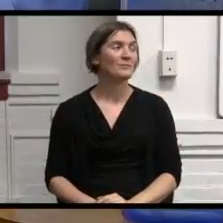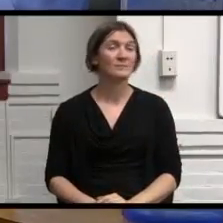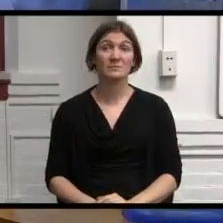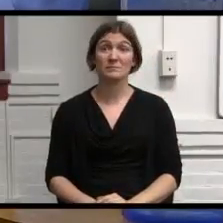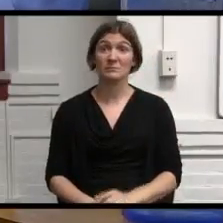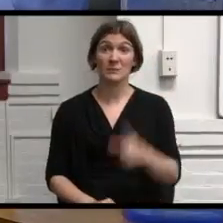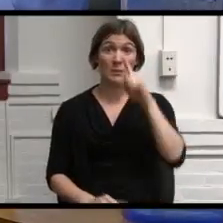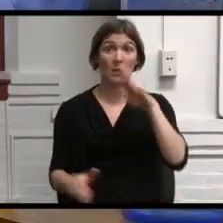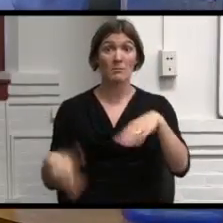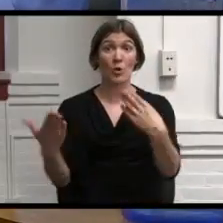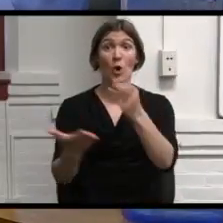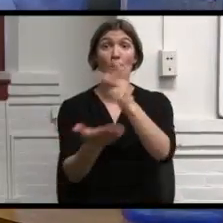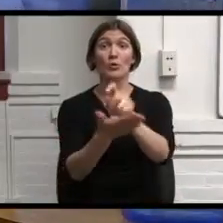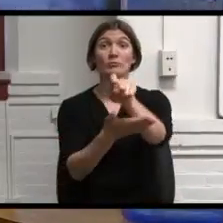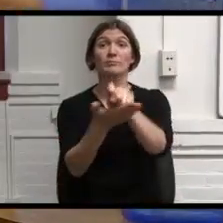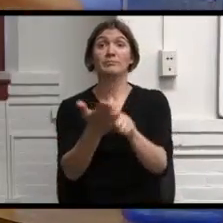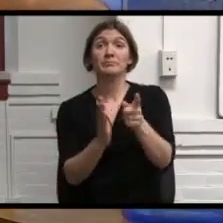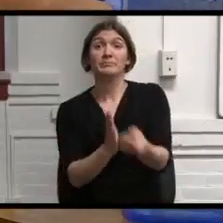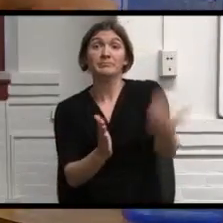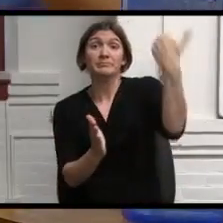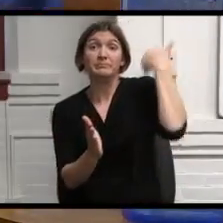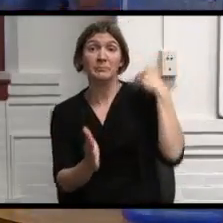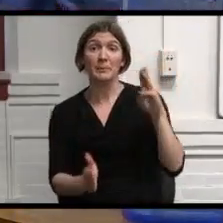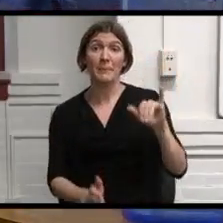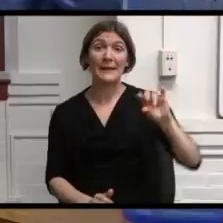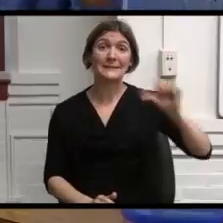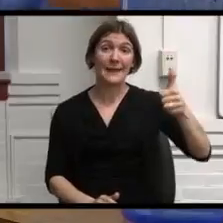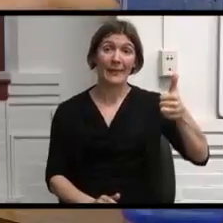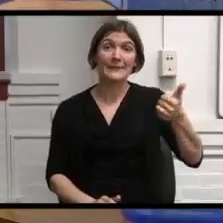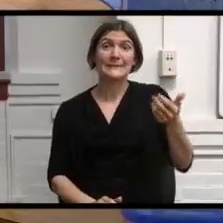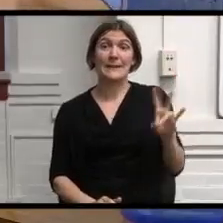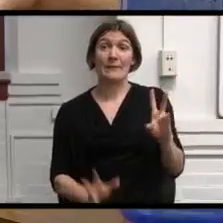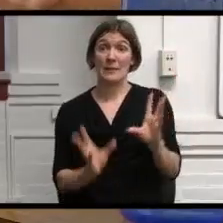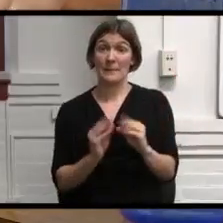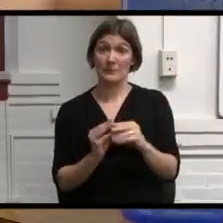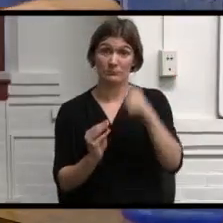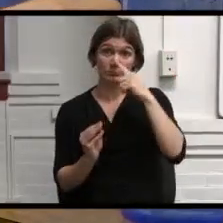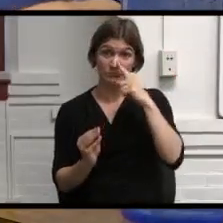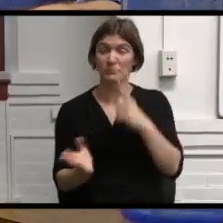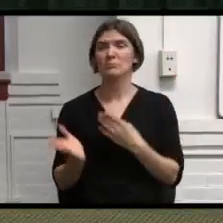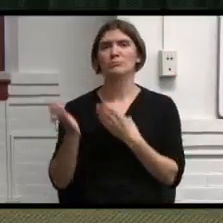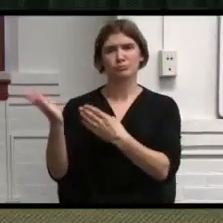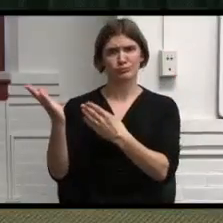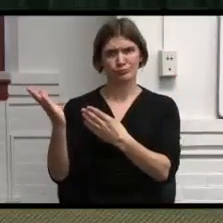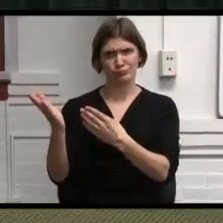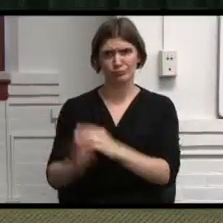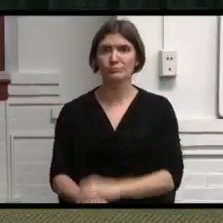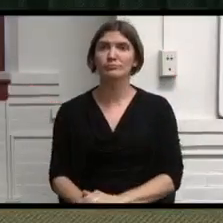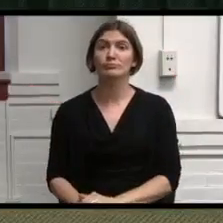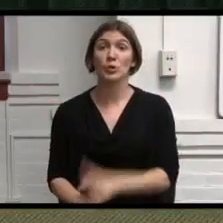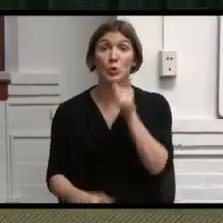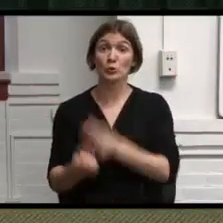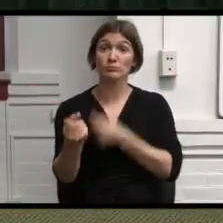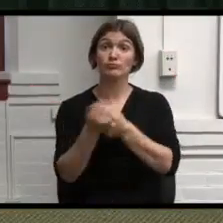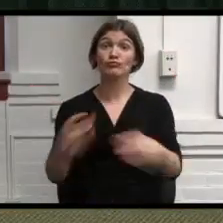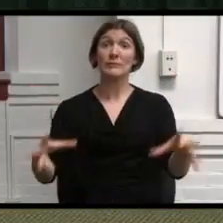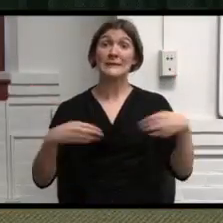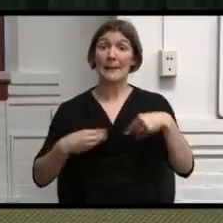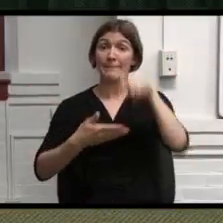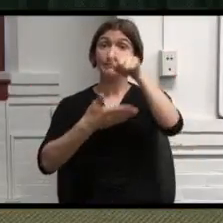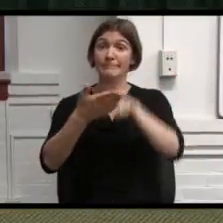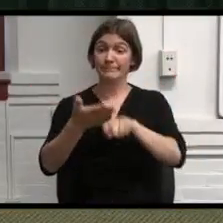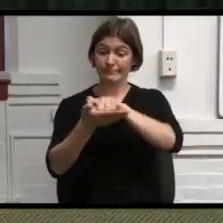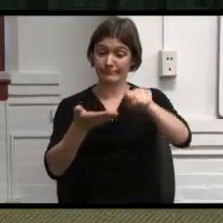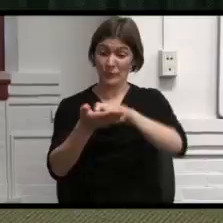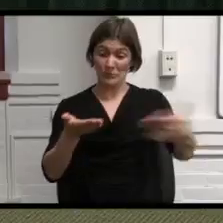Can I have a motion to approve the minutes of the May 10th and May 17th meeting? So moved. All those in favor of approving the